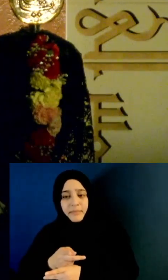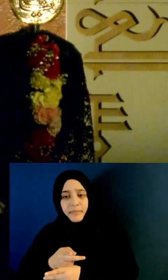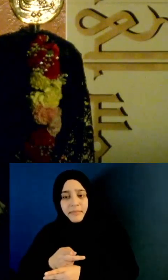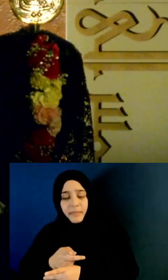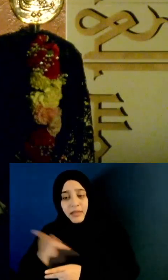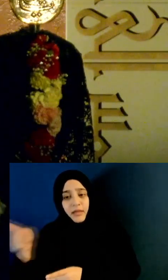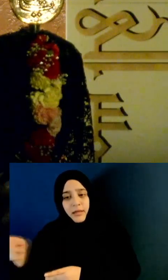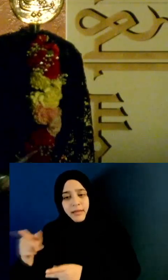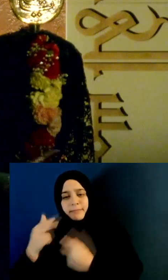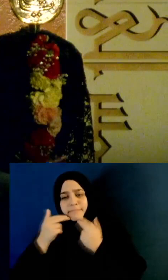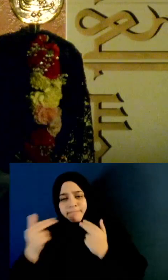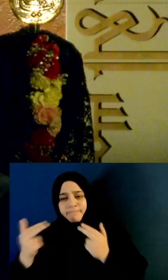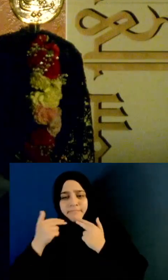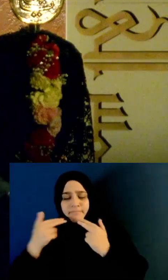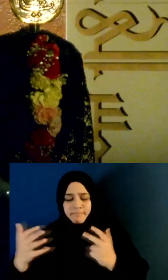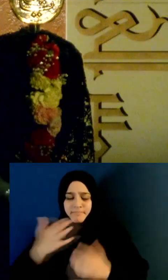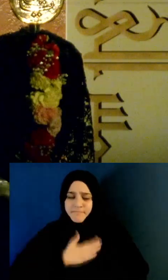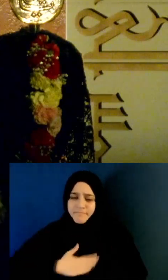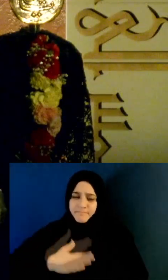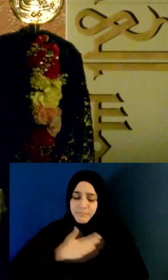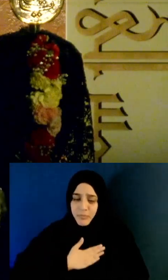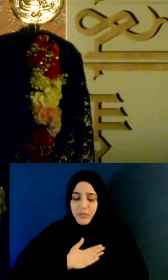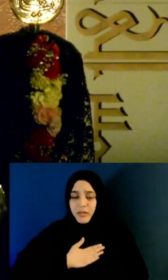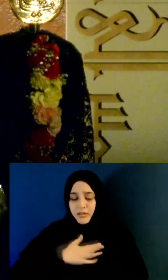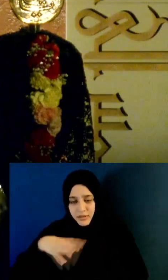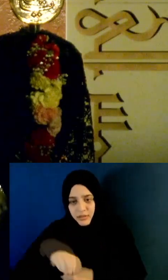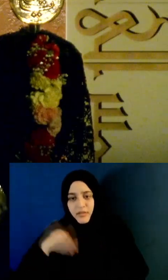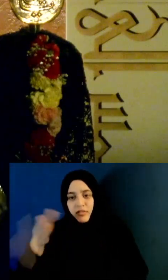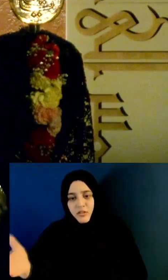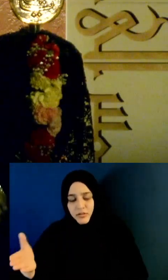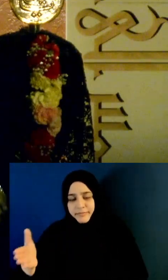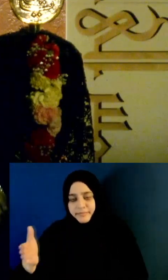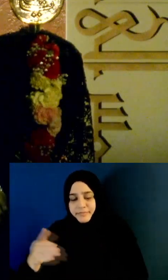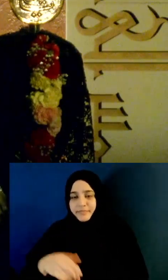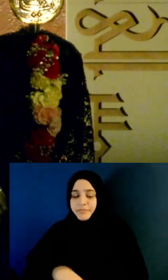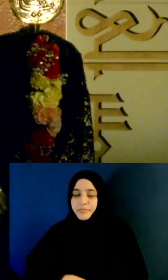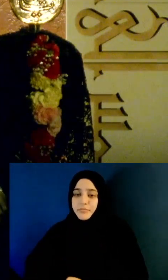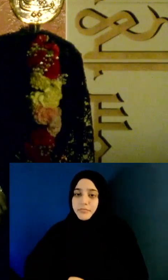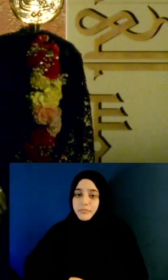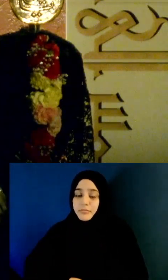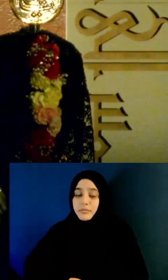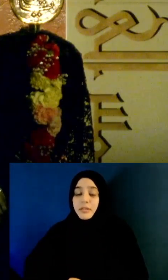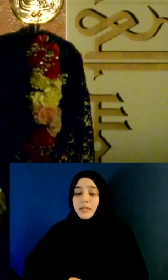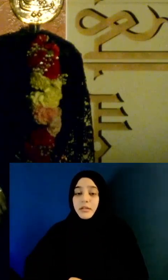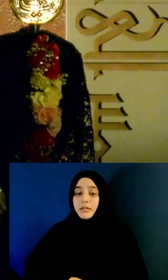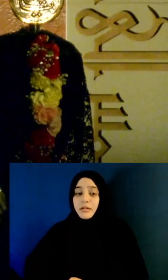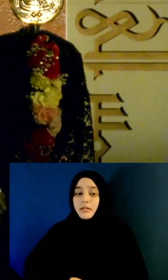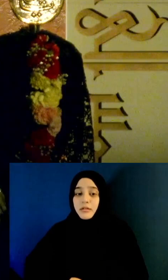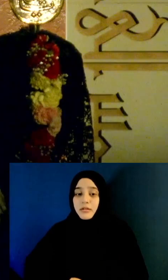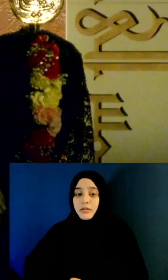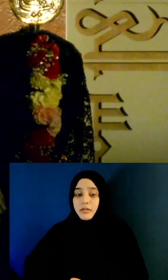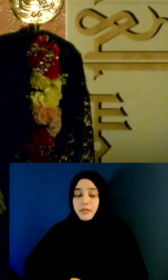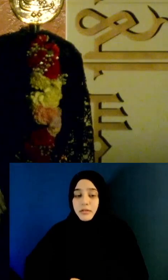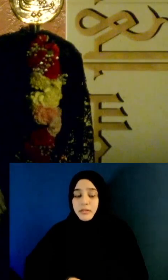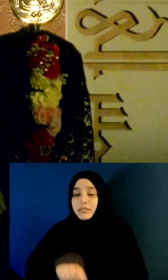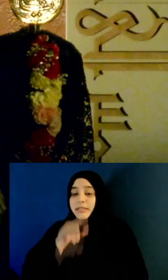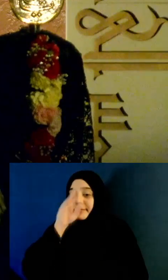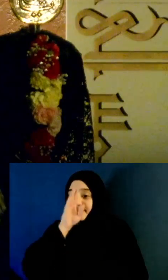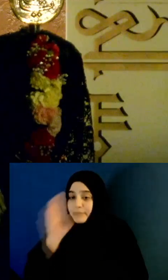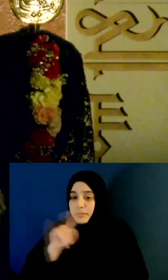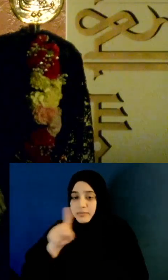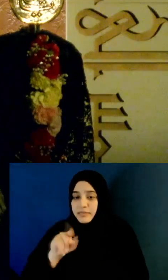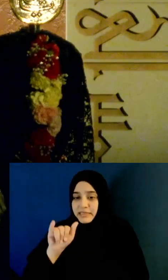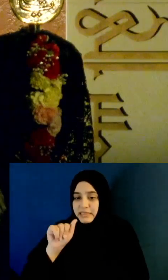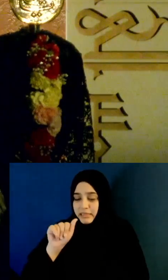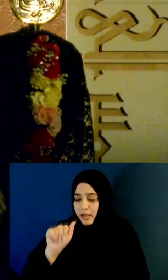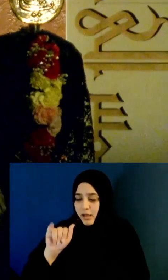But you know, Mu'mineen and Mu'mina, Narish mentioned, Imam Zainul Abideen approached Ummul Baneen. He said, oh, Ummul Baneen, we've